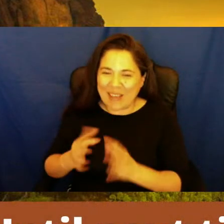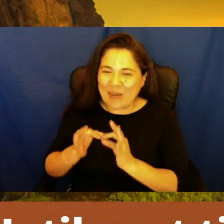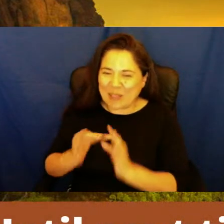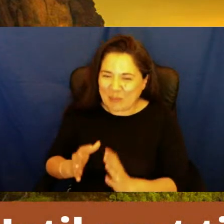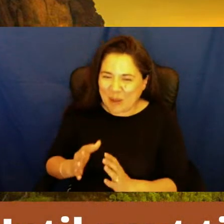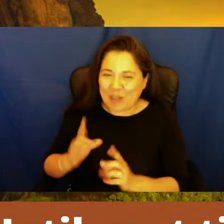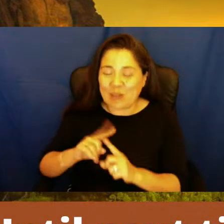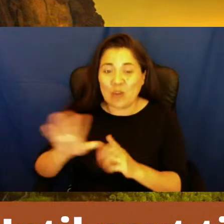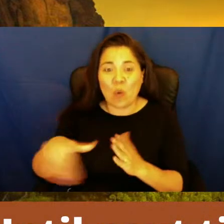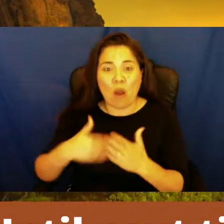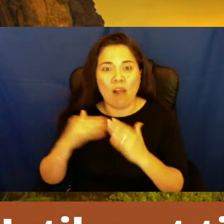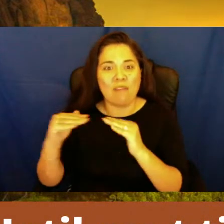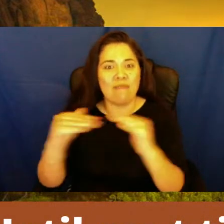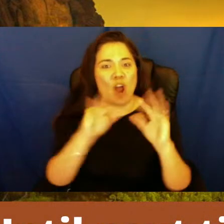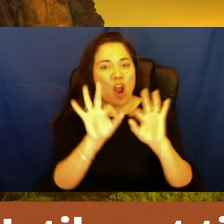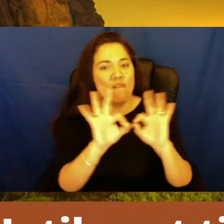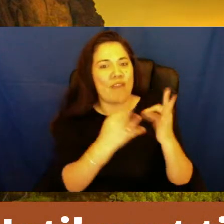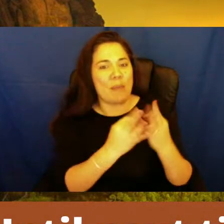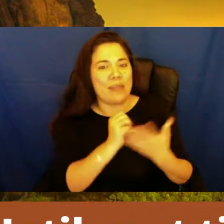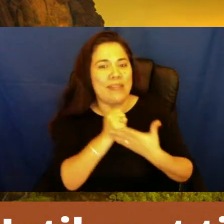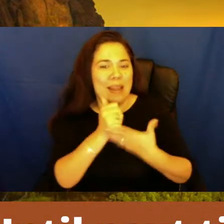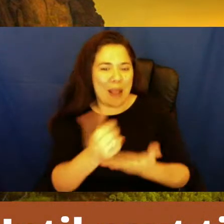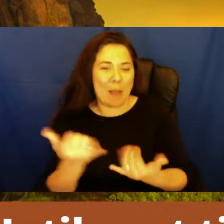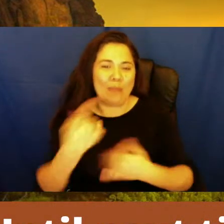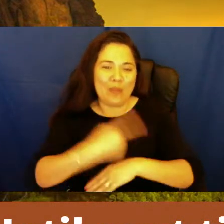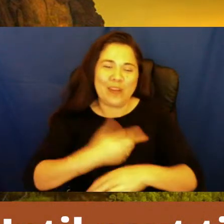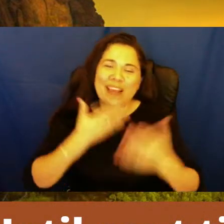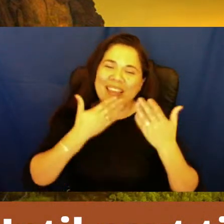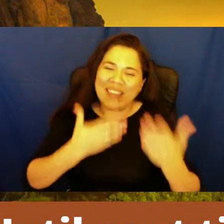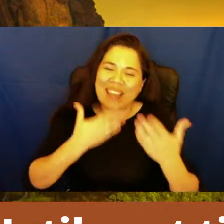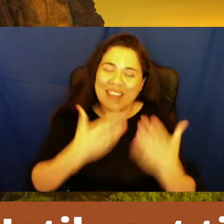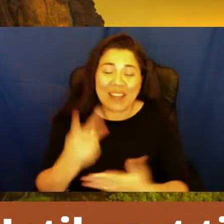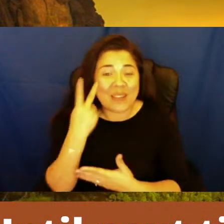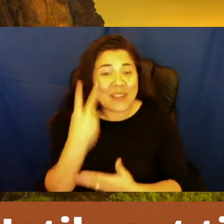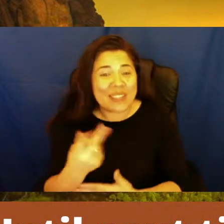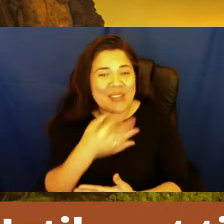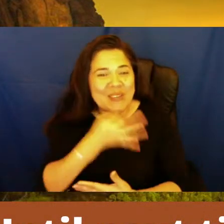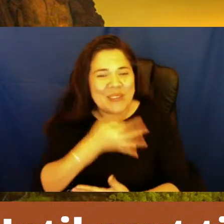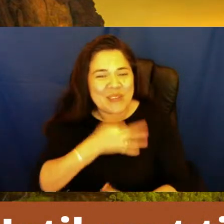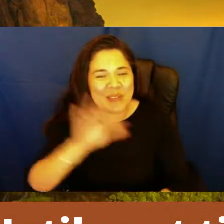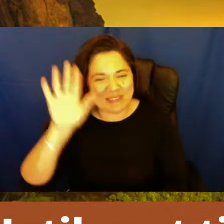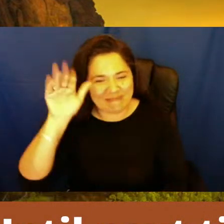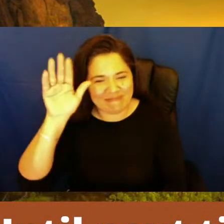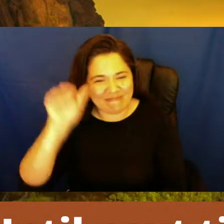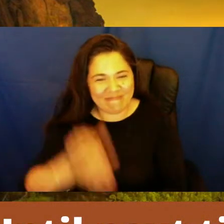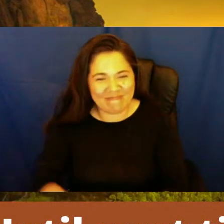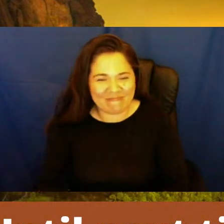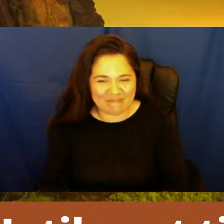our relatives that helped make this possible. Thank you again. We'll see y'all.